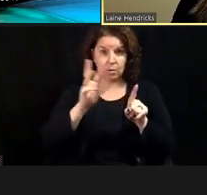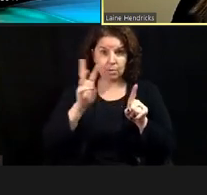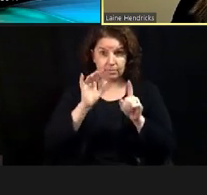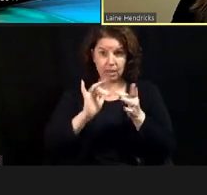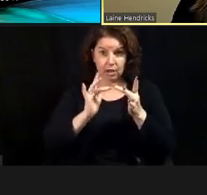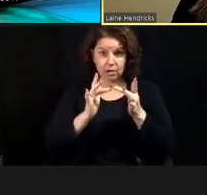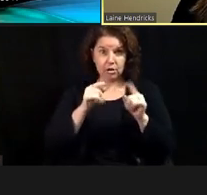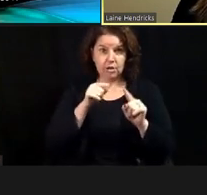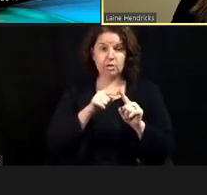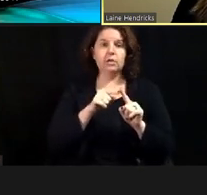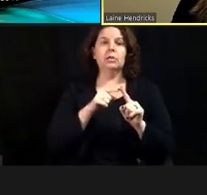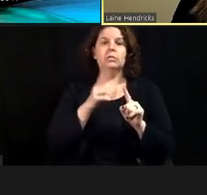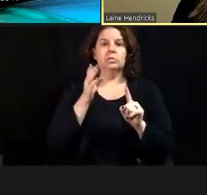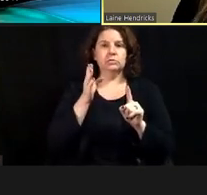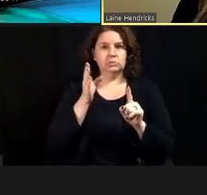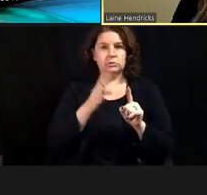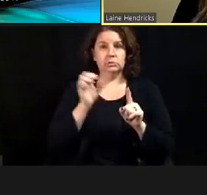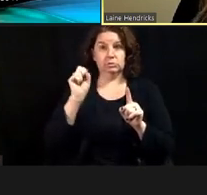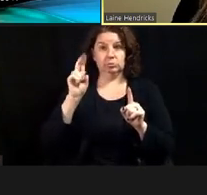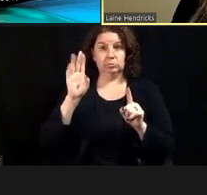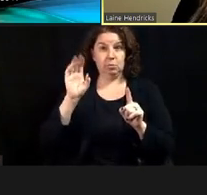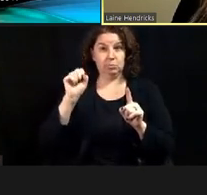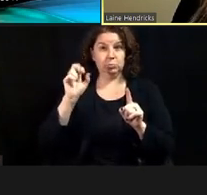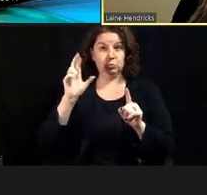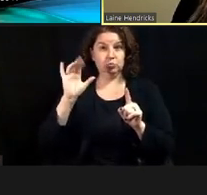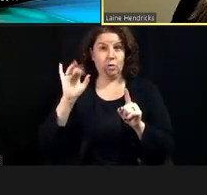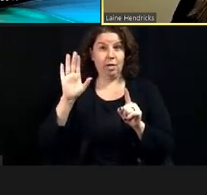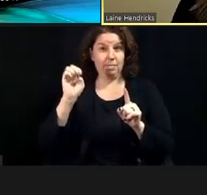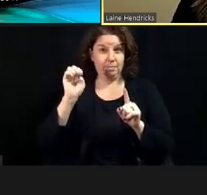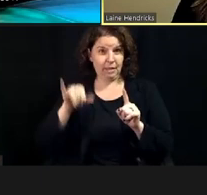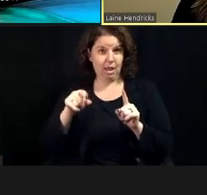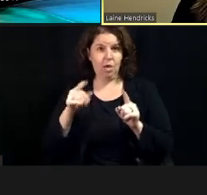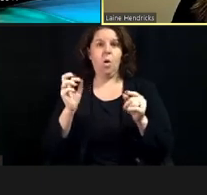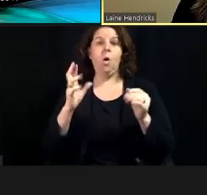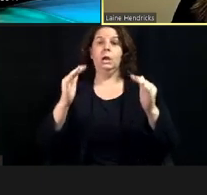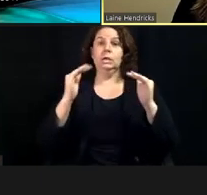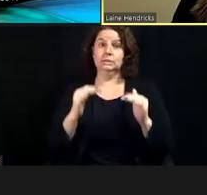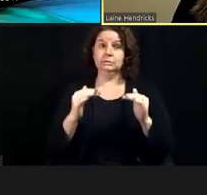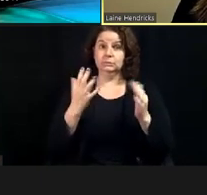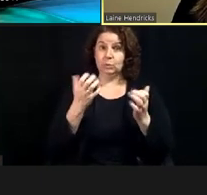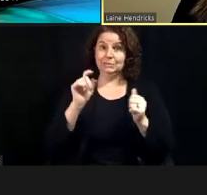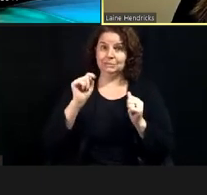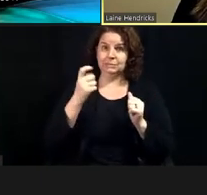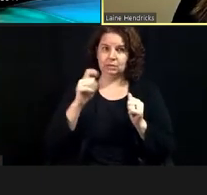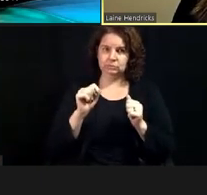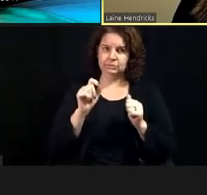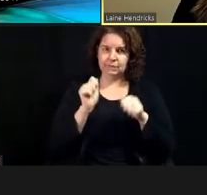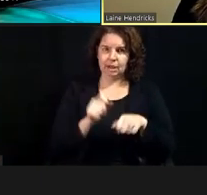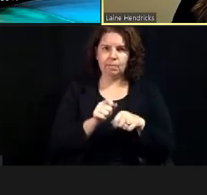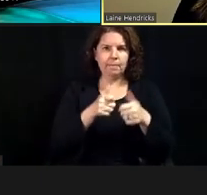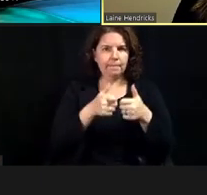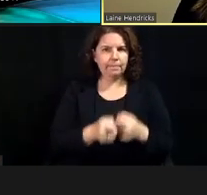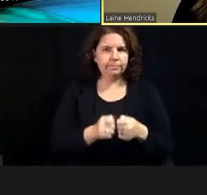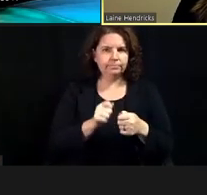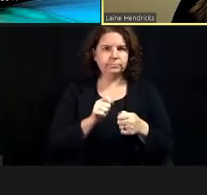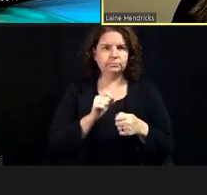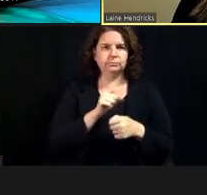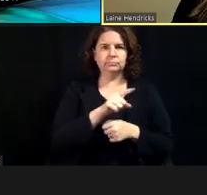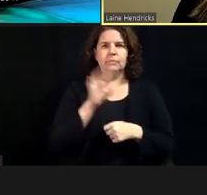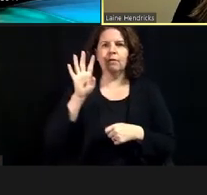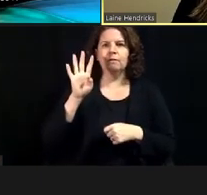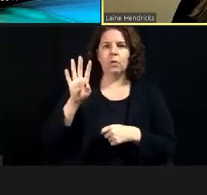coronavirus.marinhhs.org/subscribe, or to receive updates by text message, simply text the phrase Marin space COVID